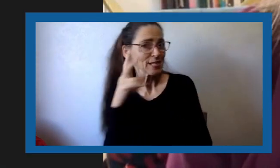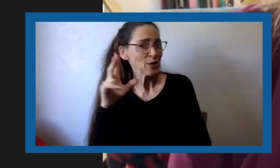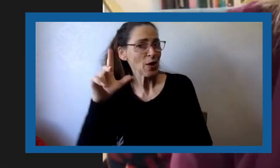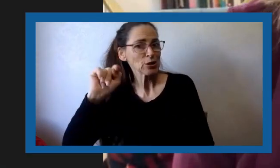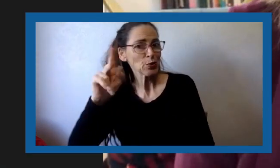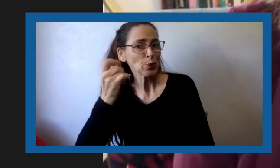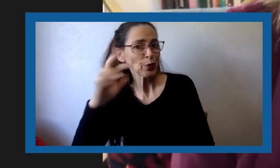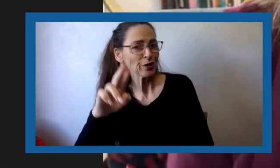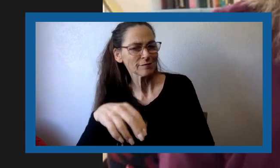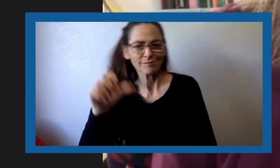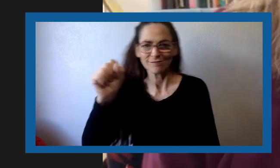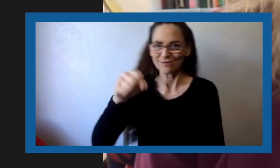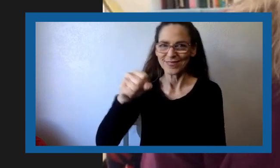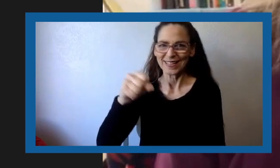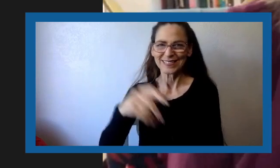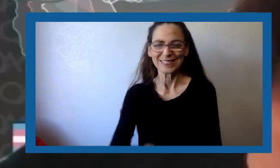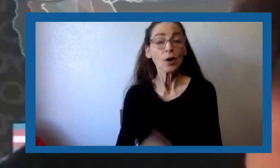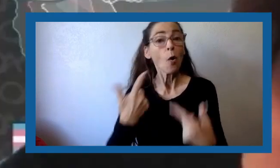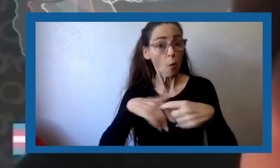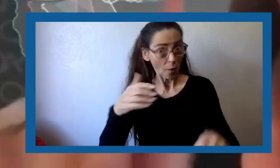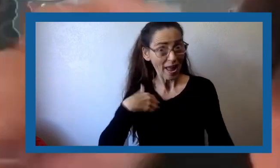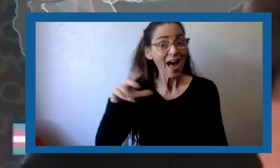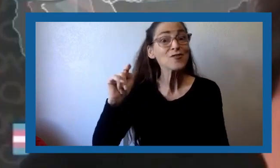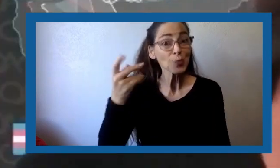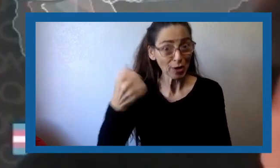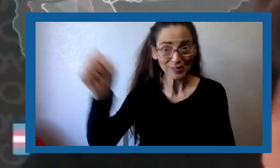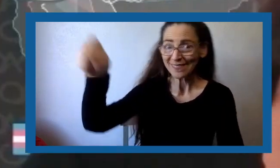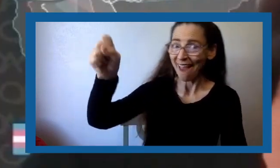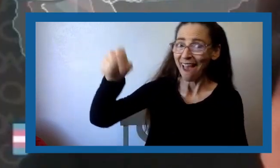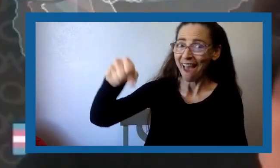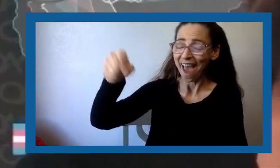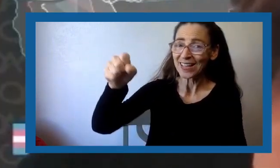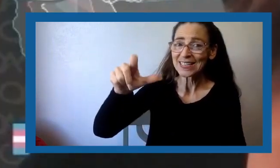You bet. While it's there. While